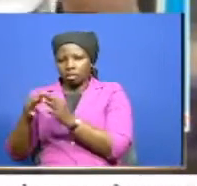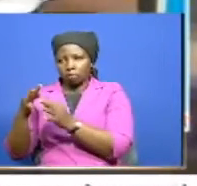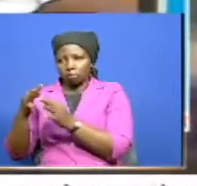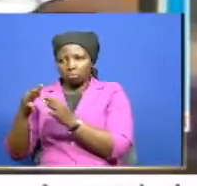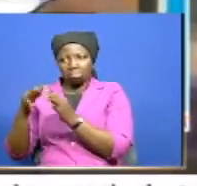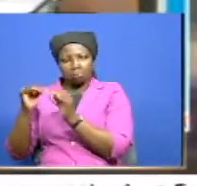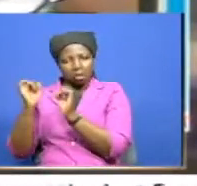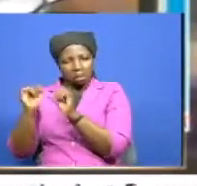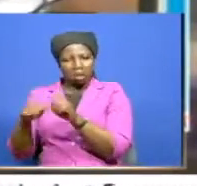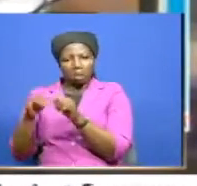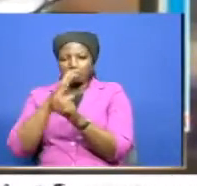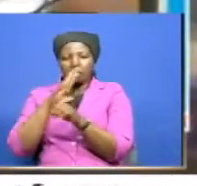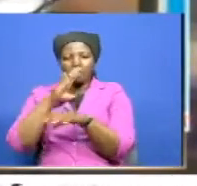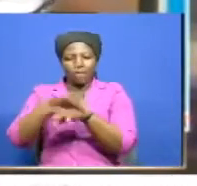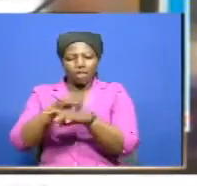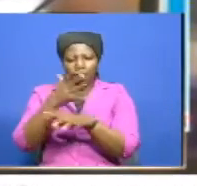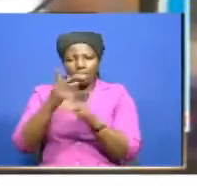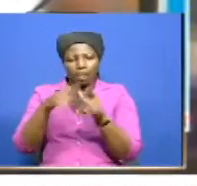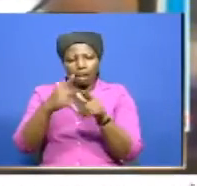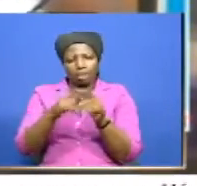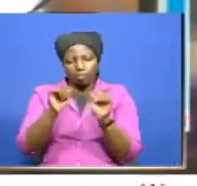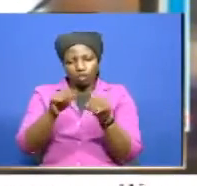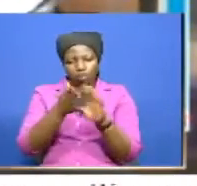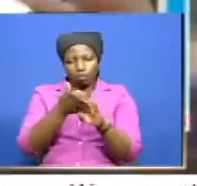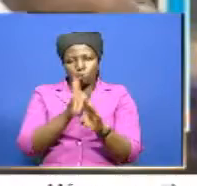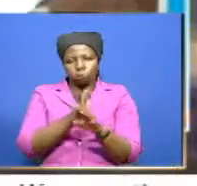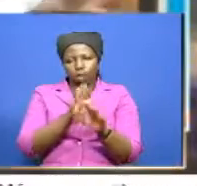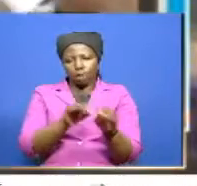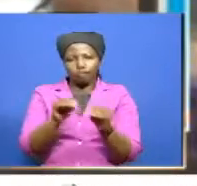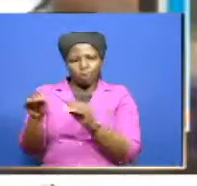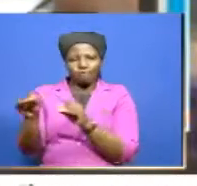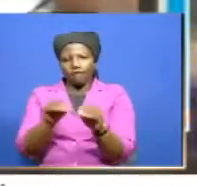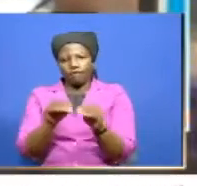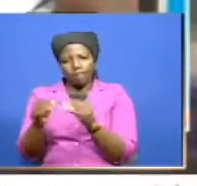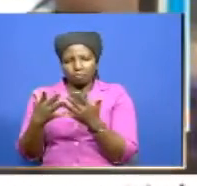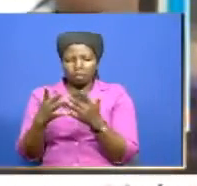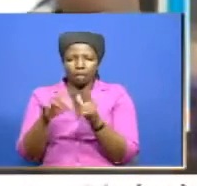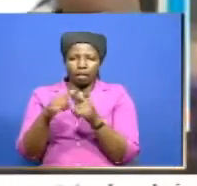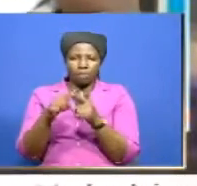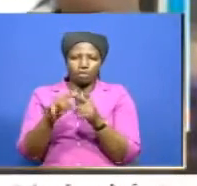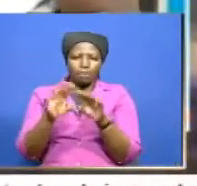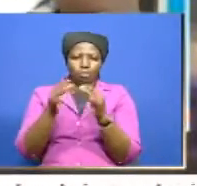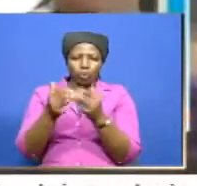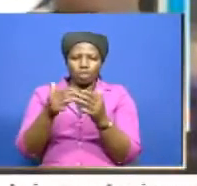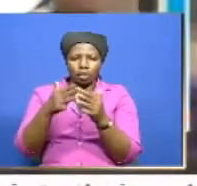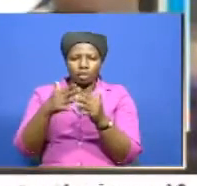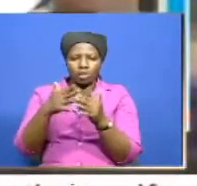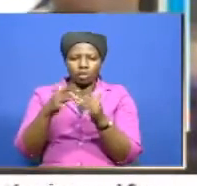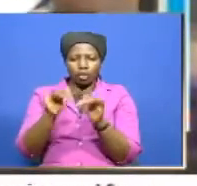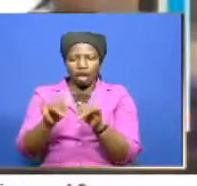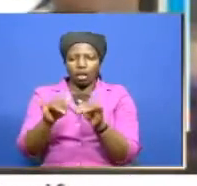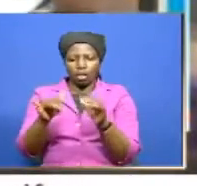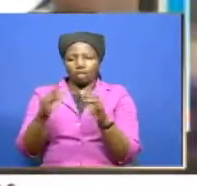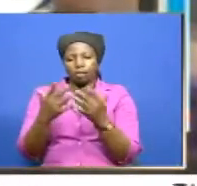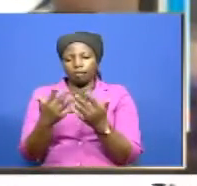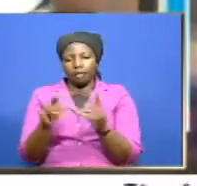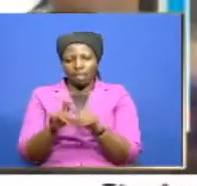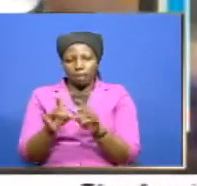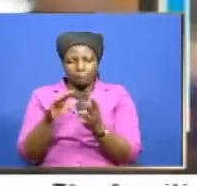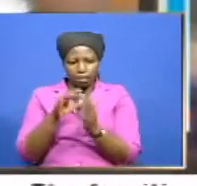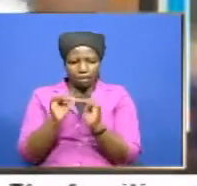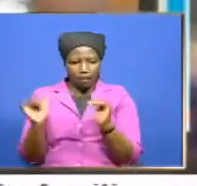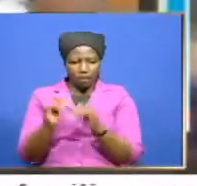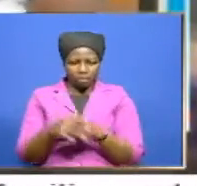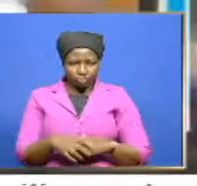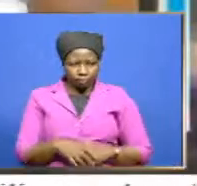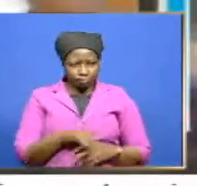going to offload. So they start running within our lines. You know, then you offload and then the ball is turned over. You know. That is Felix